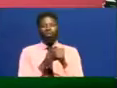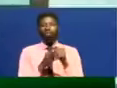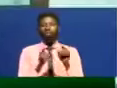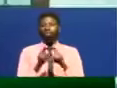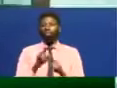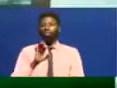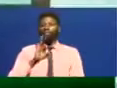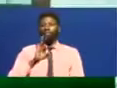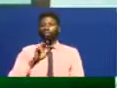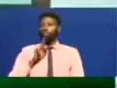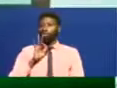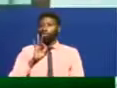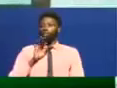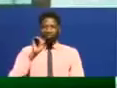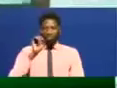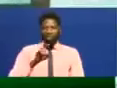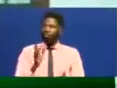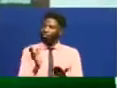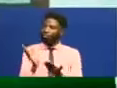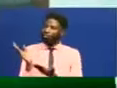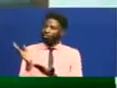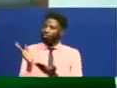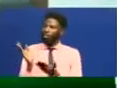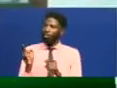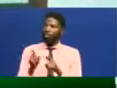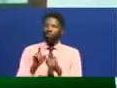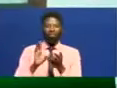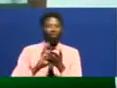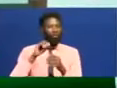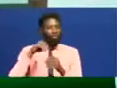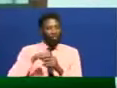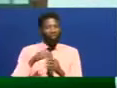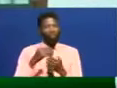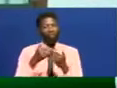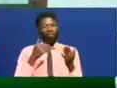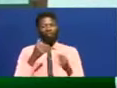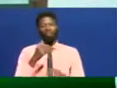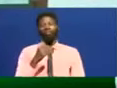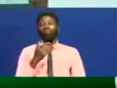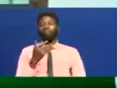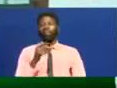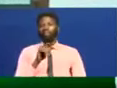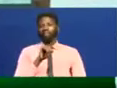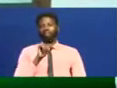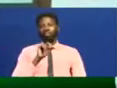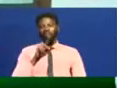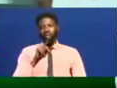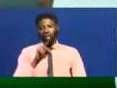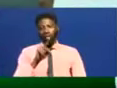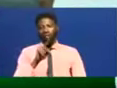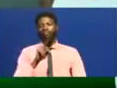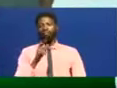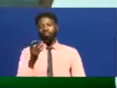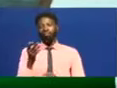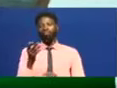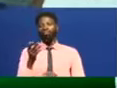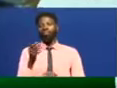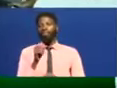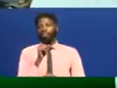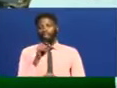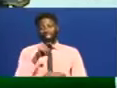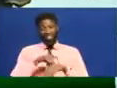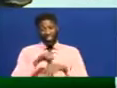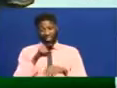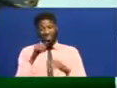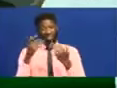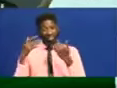must invest in this heavily. Before Zach takes the mic, because after Zach takes over, I'll be done, let me take